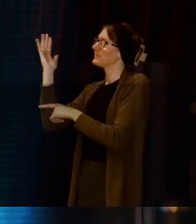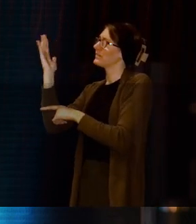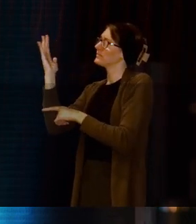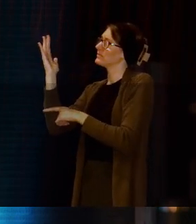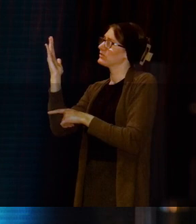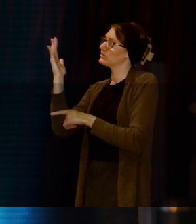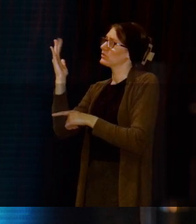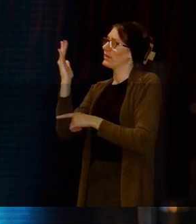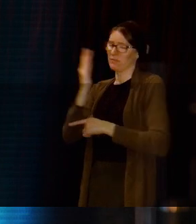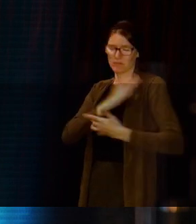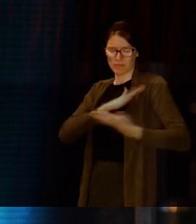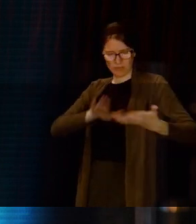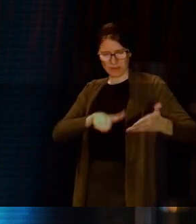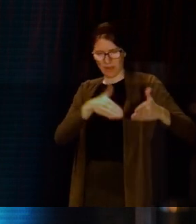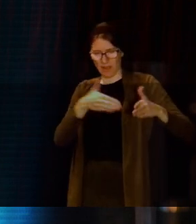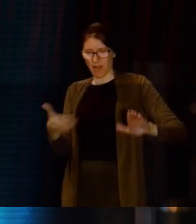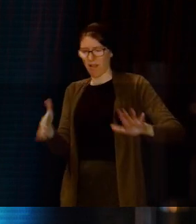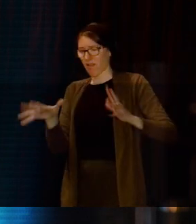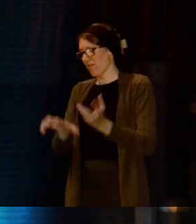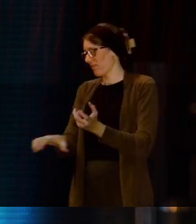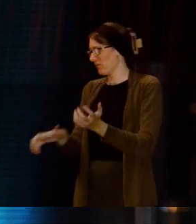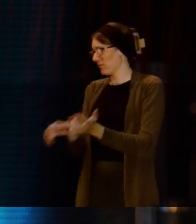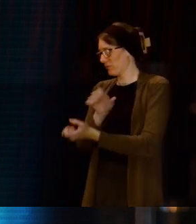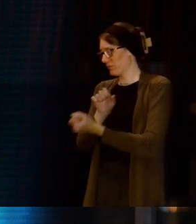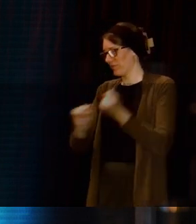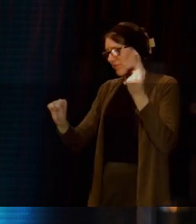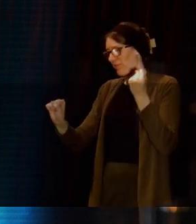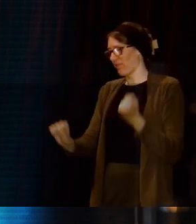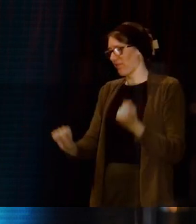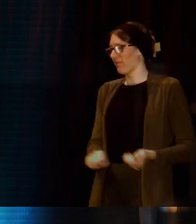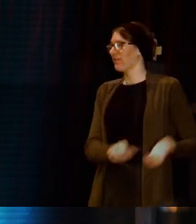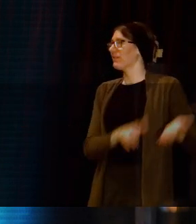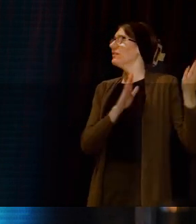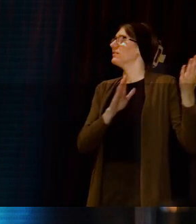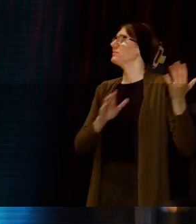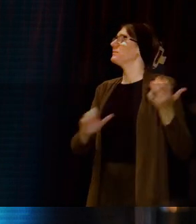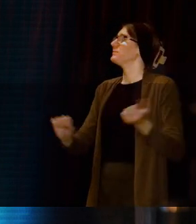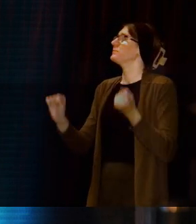doubt, and this dark shadow put to